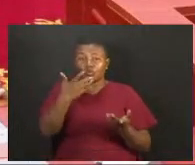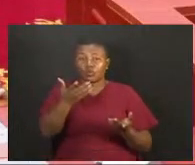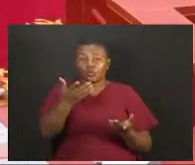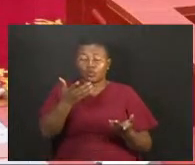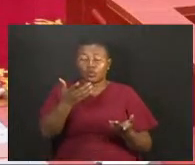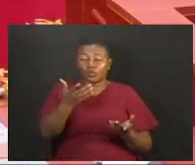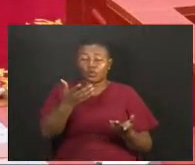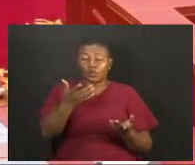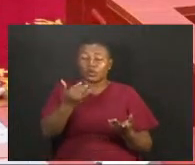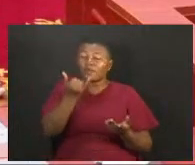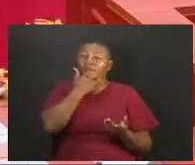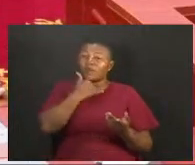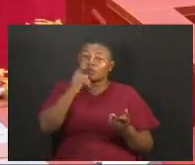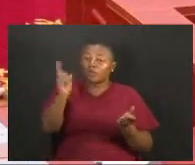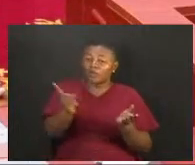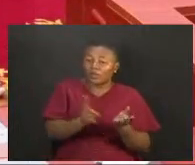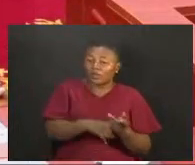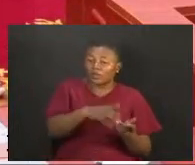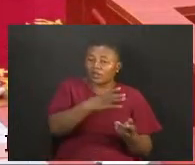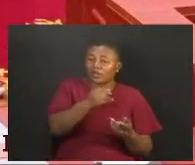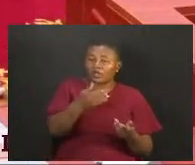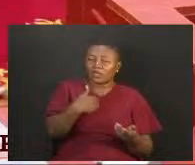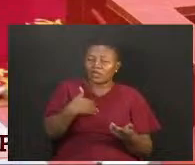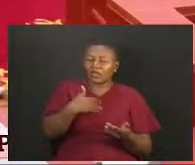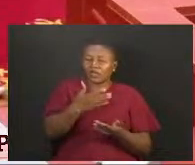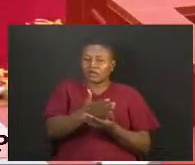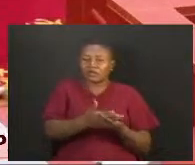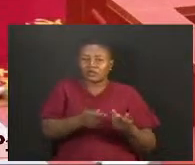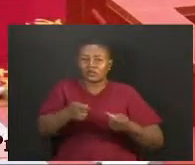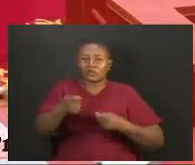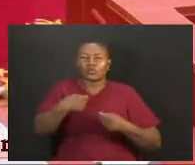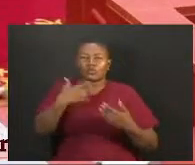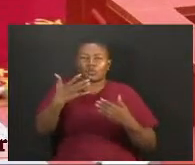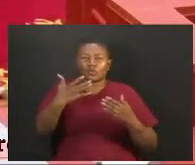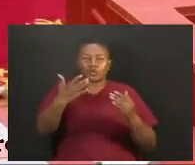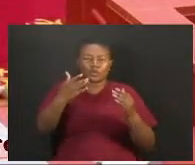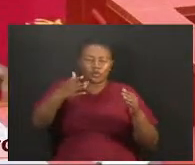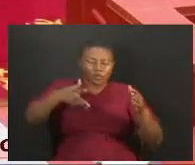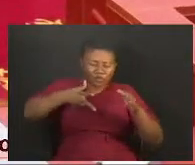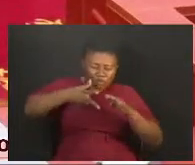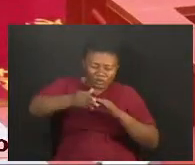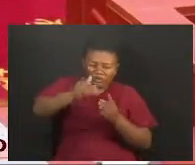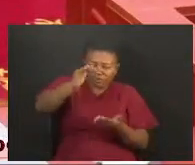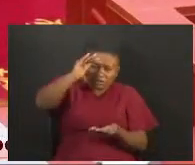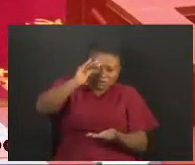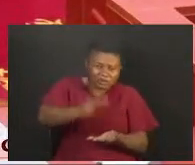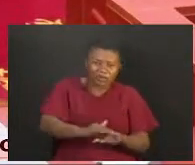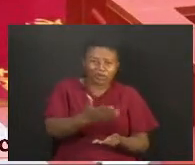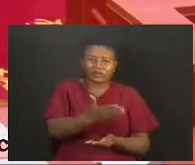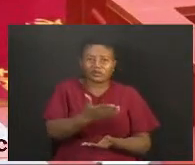control. Right Honourable Speaker, we will cut waste and we will cut it very deep. Mr.